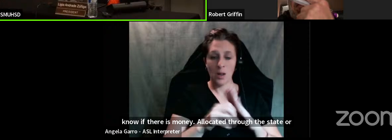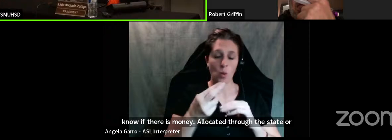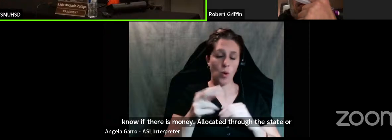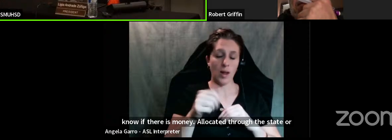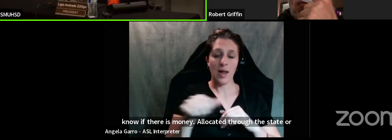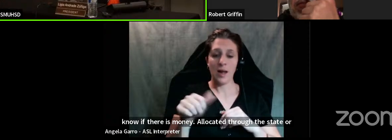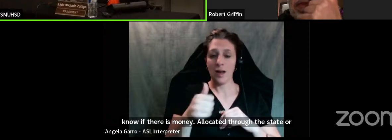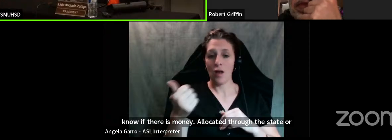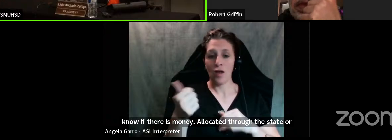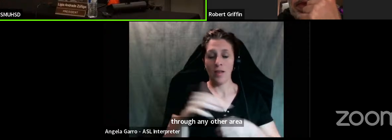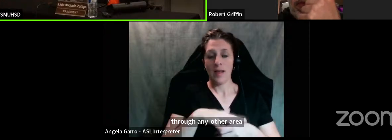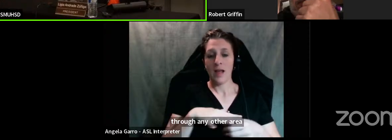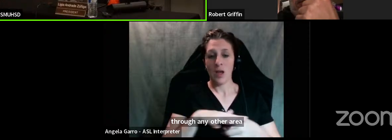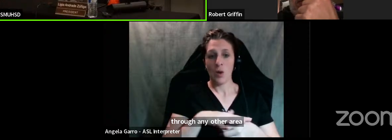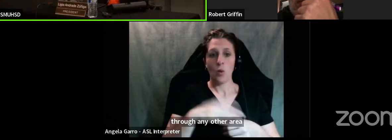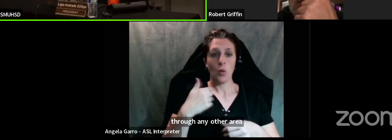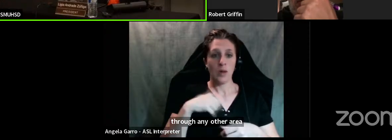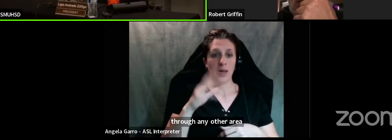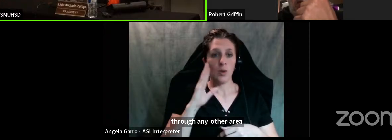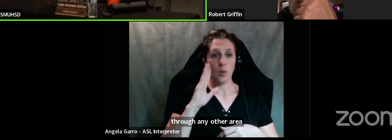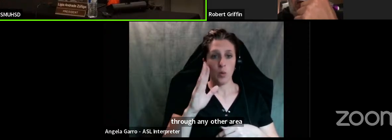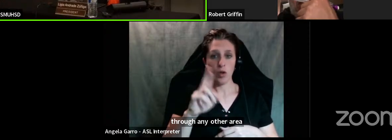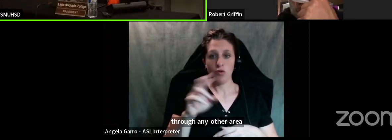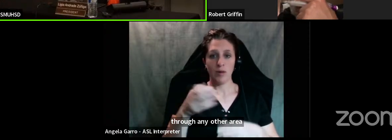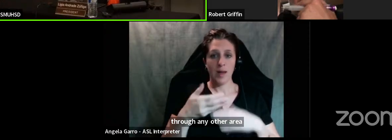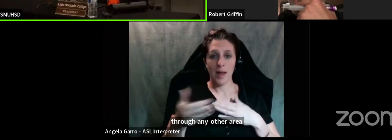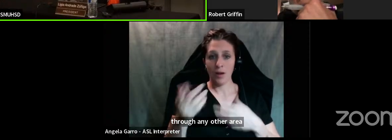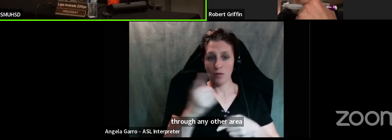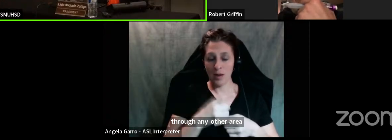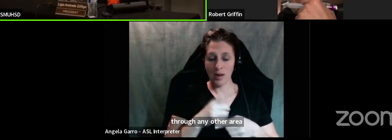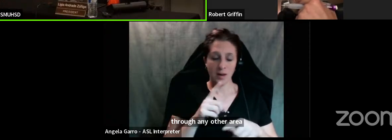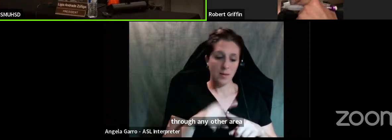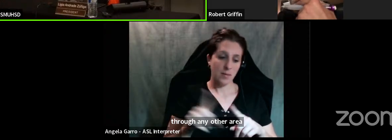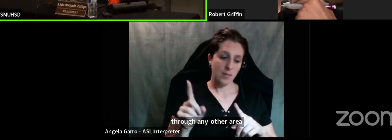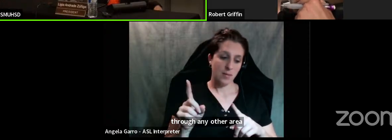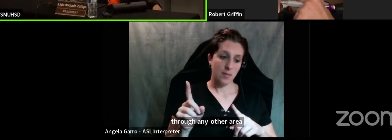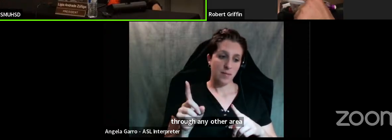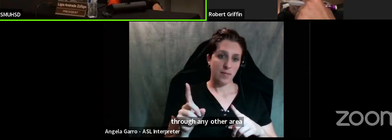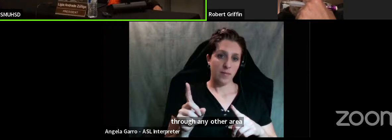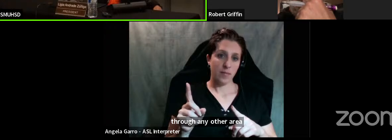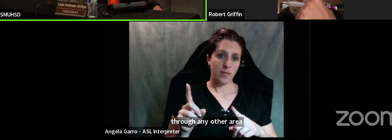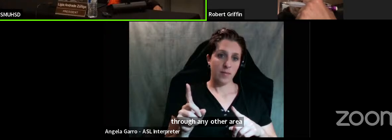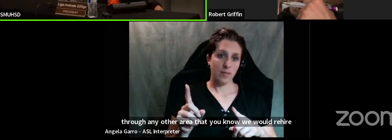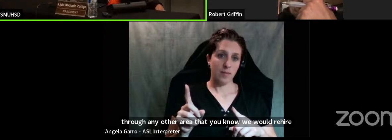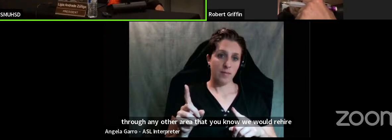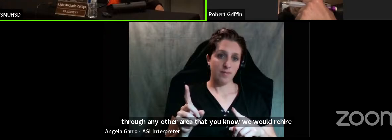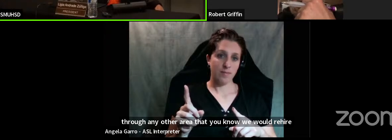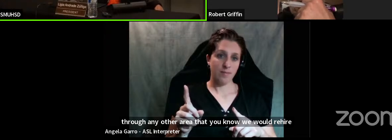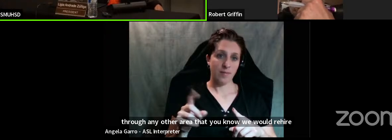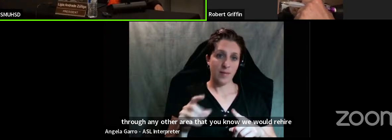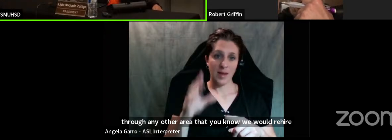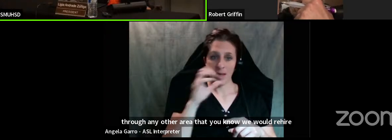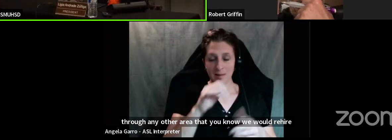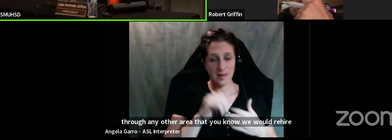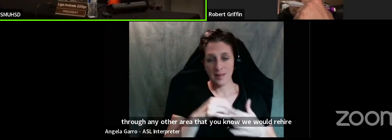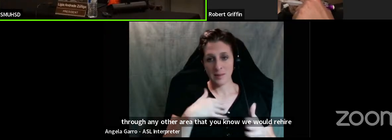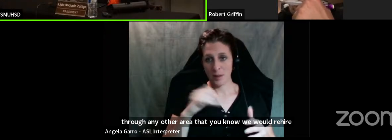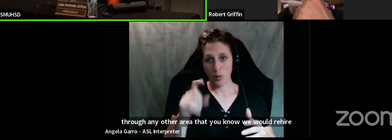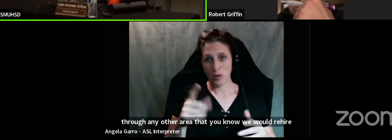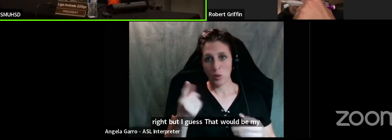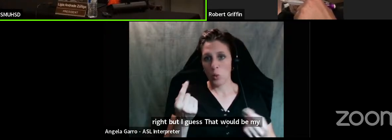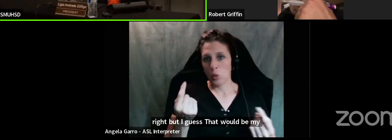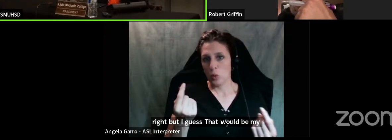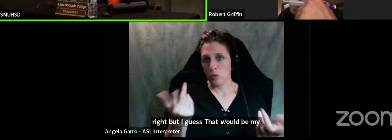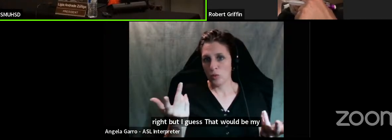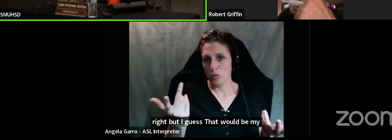area that, we would rehire, right? But I guess that would be my question. Like, what do you